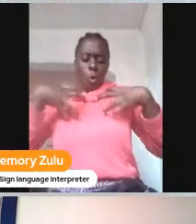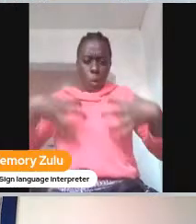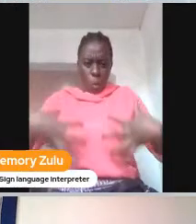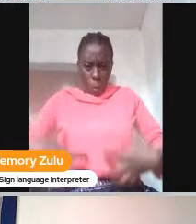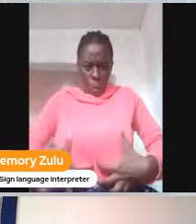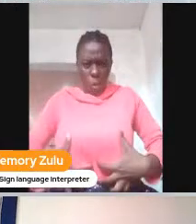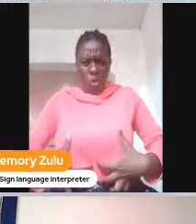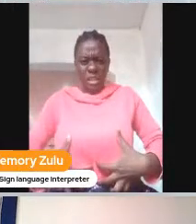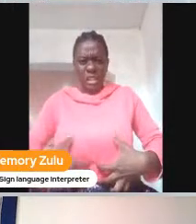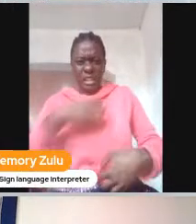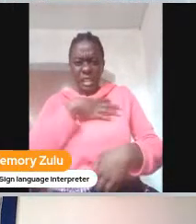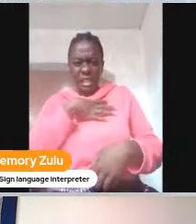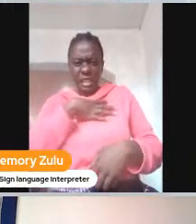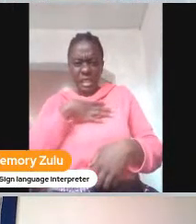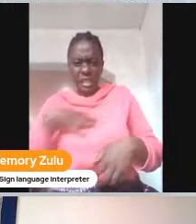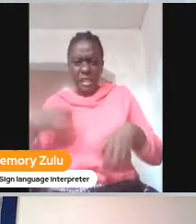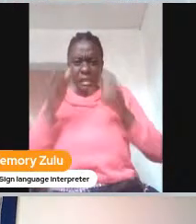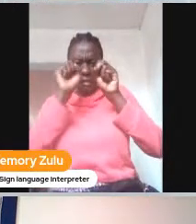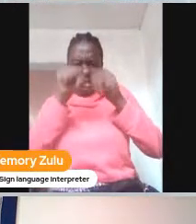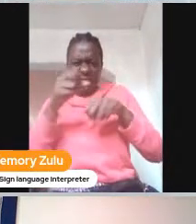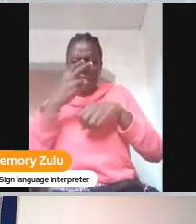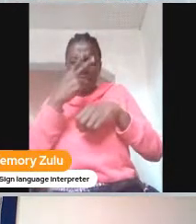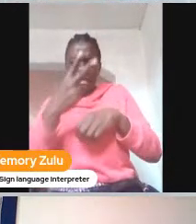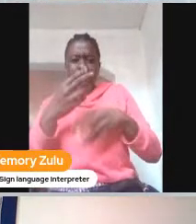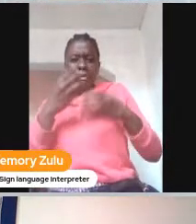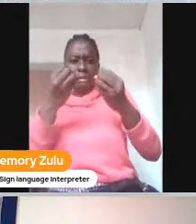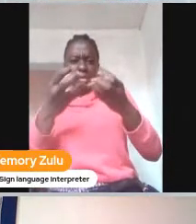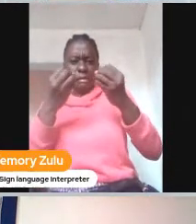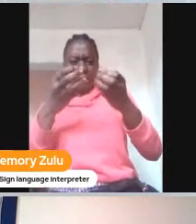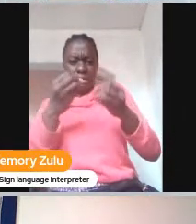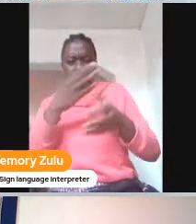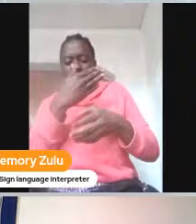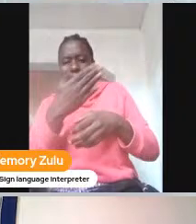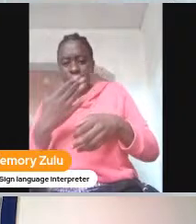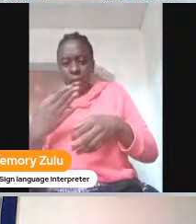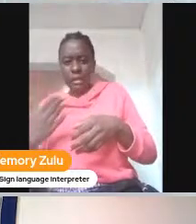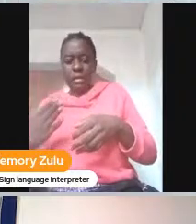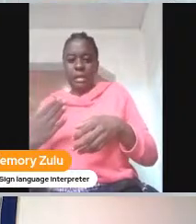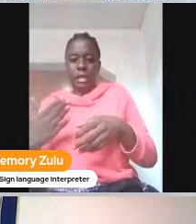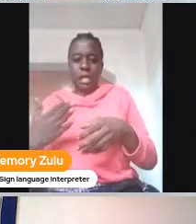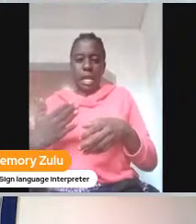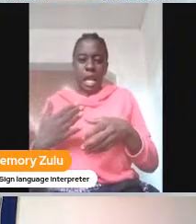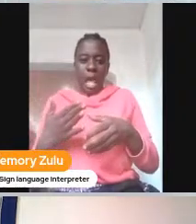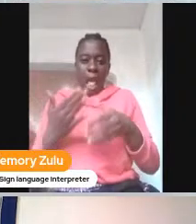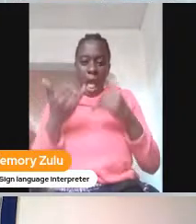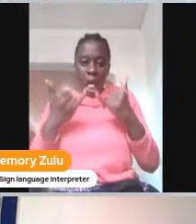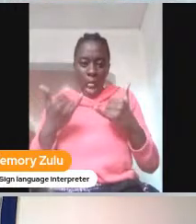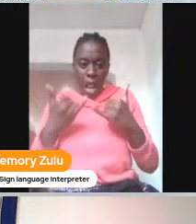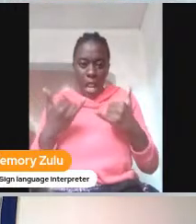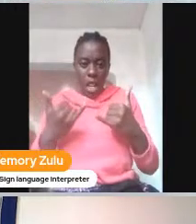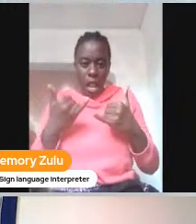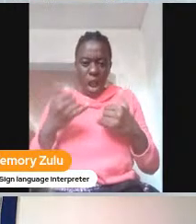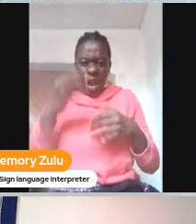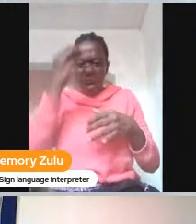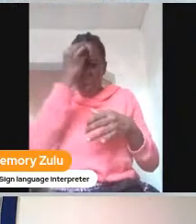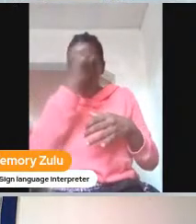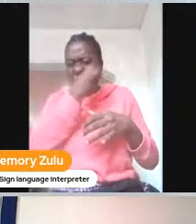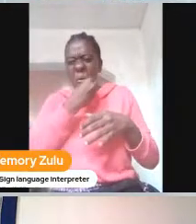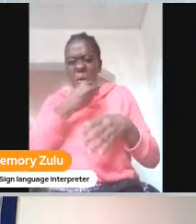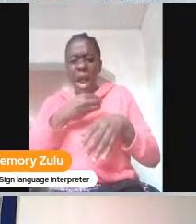stages. So the rash will even be generalized rash, which will be on the back,